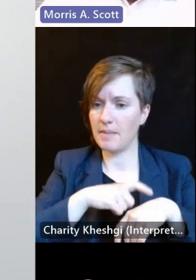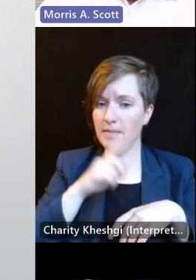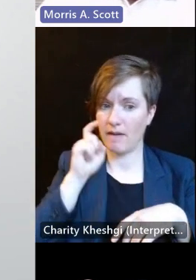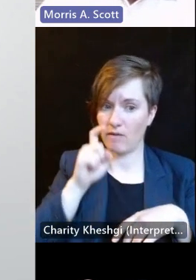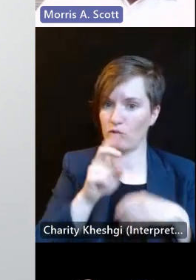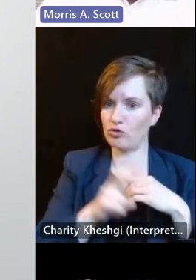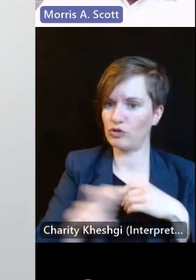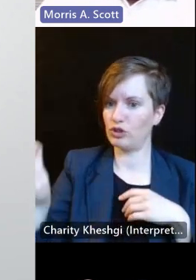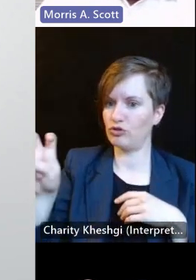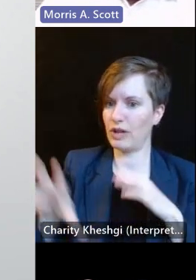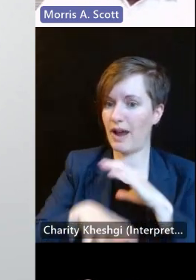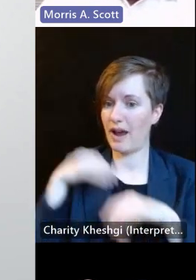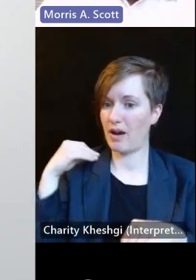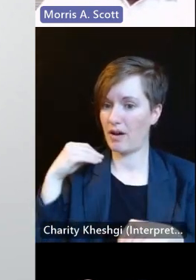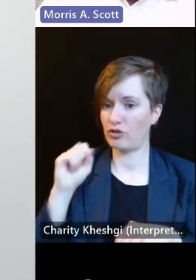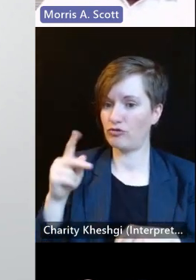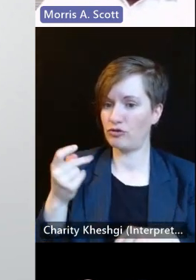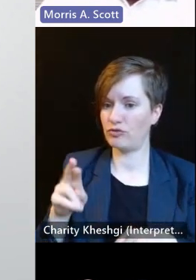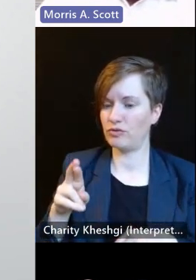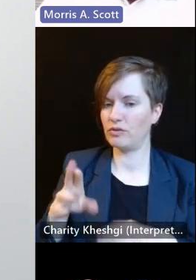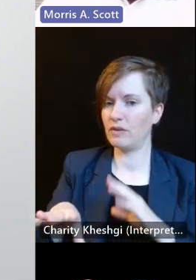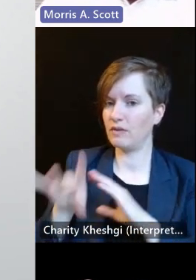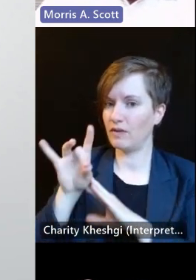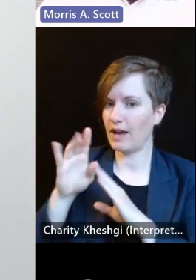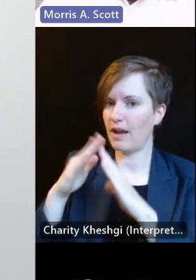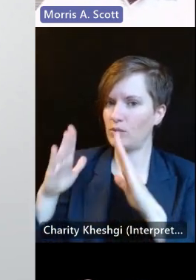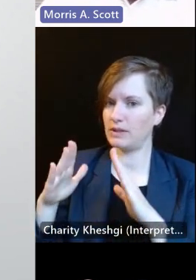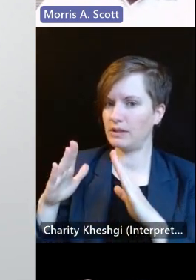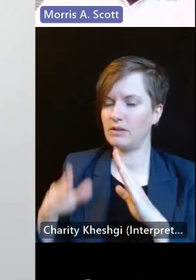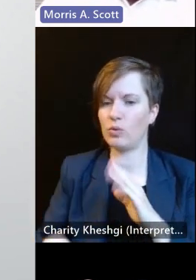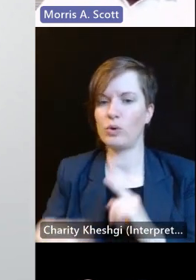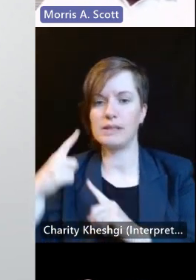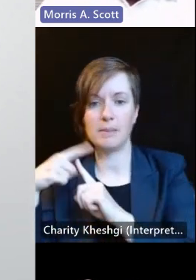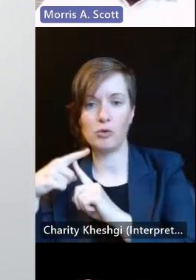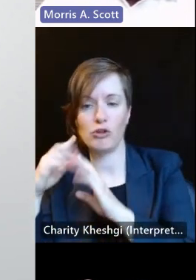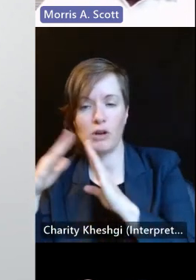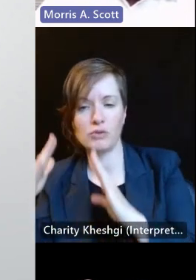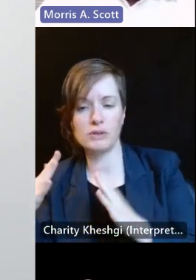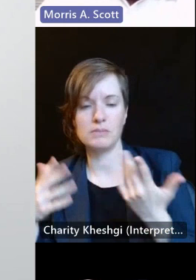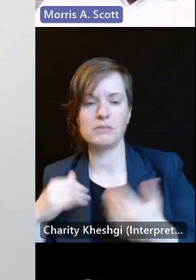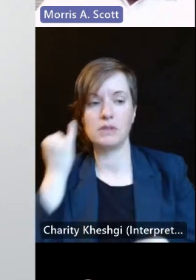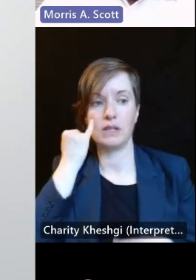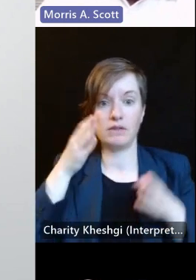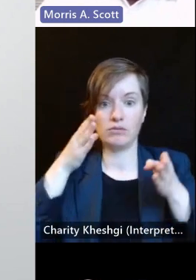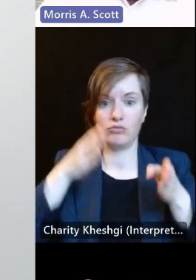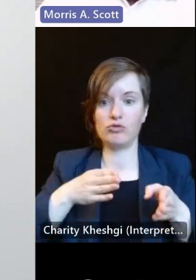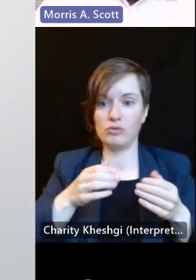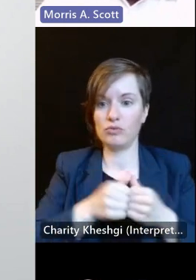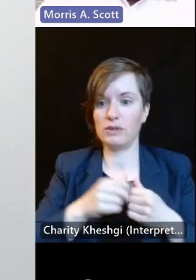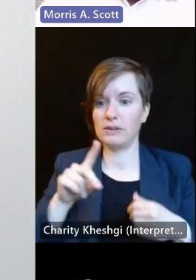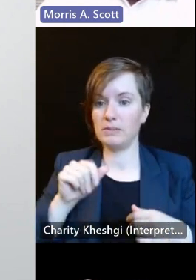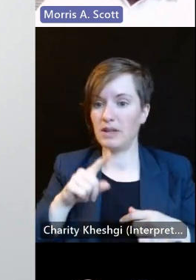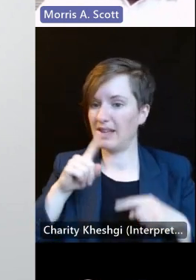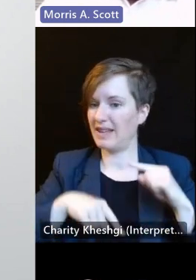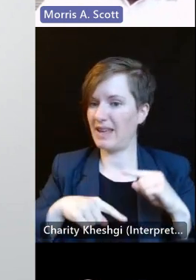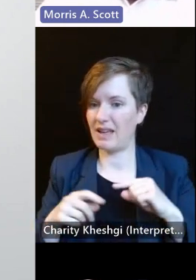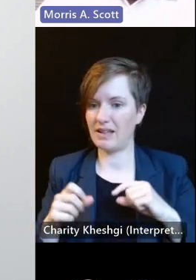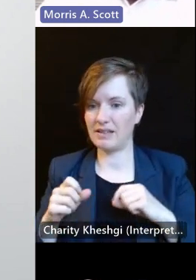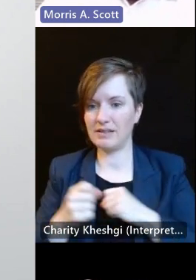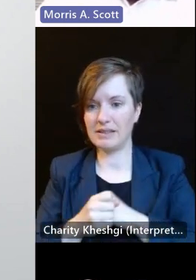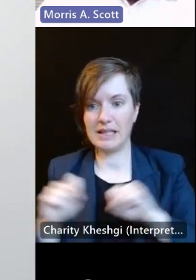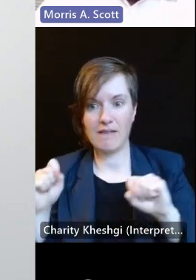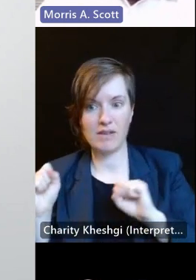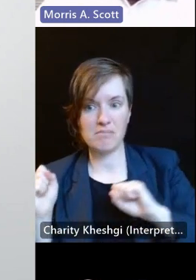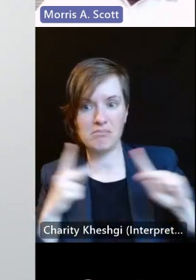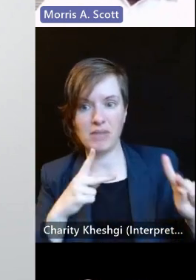housing? If individuals with disabilities cannot safely return home and must relocate,